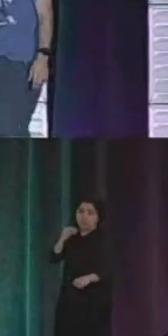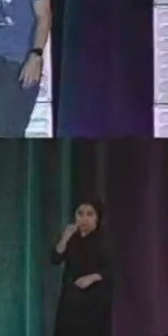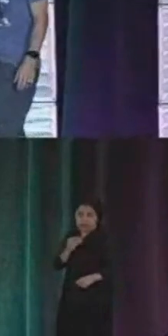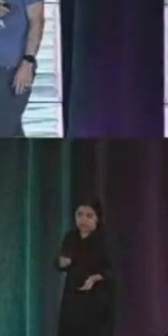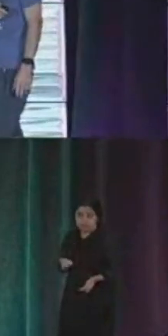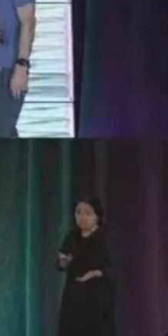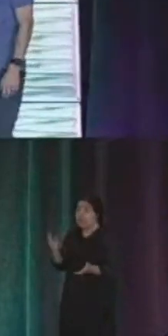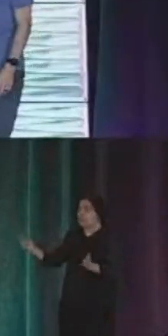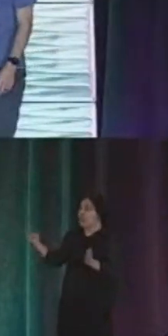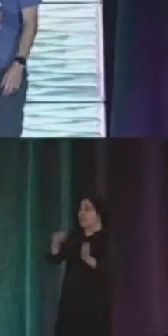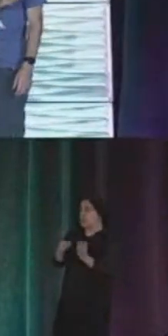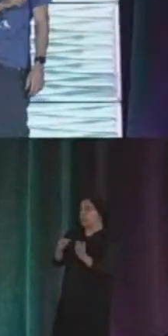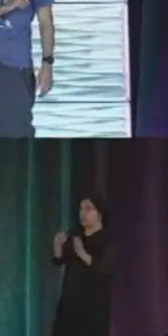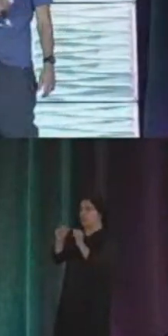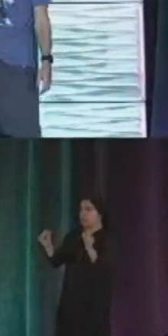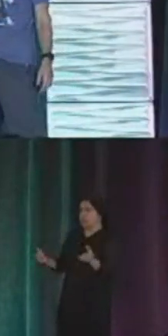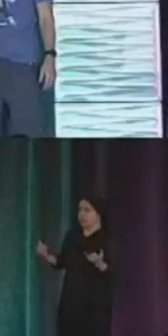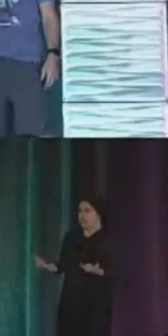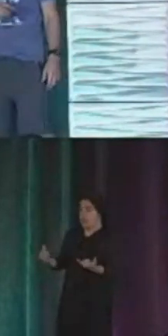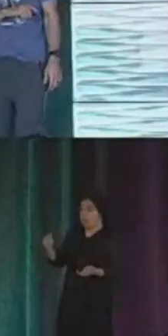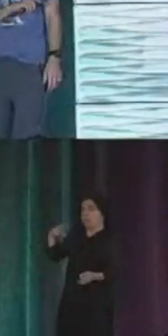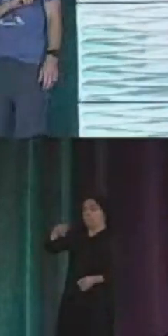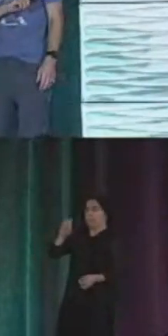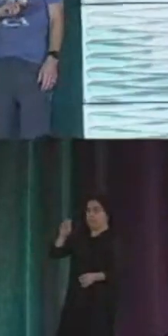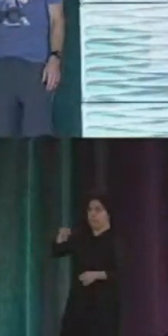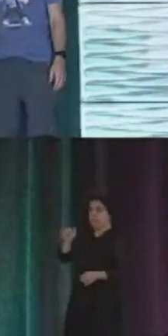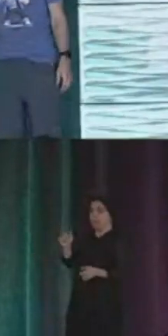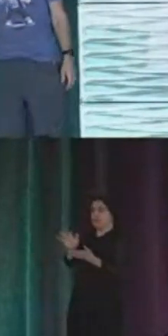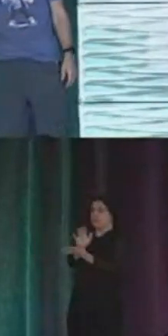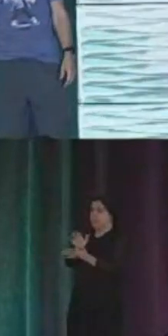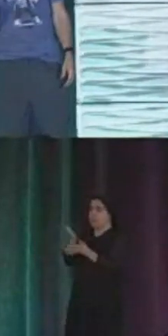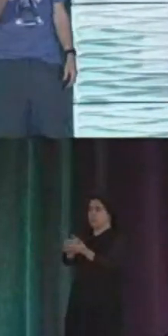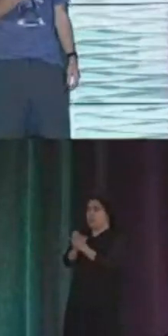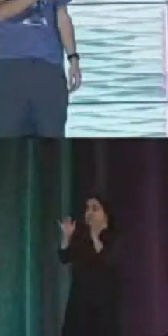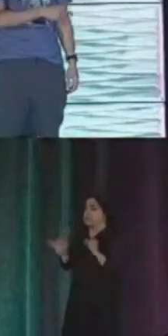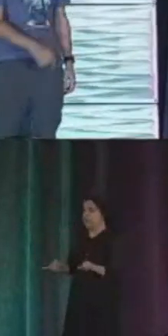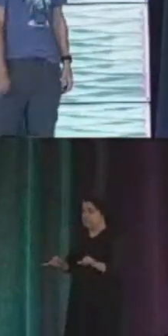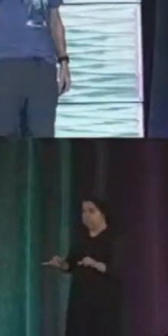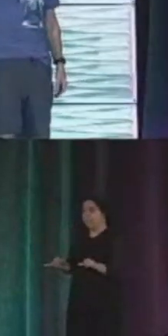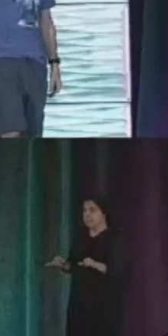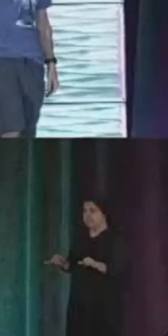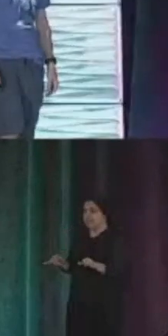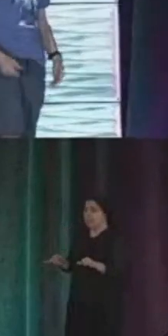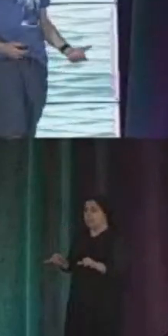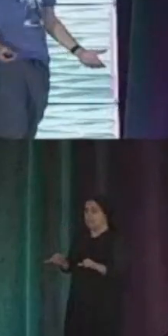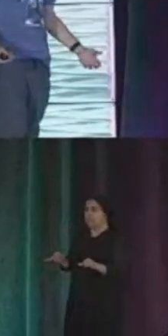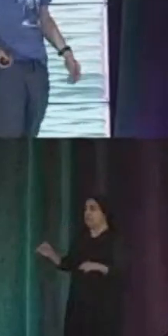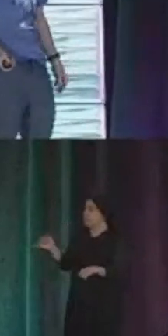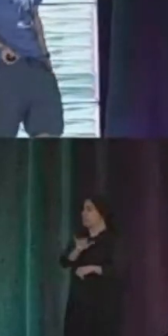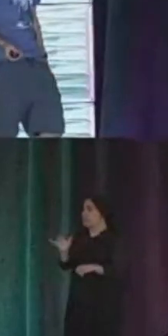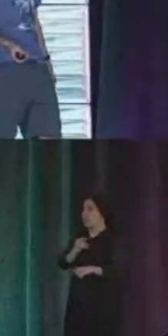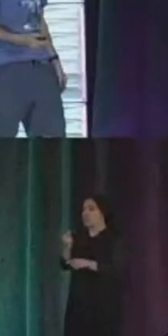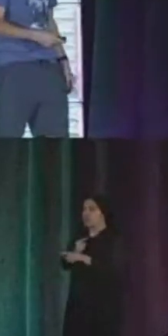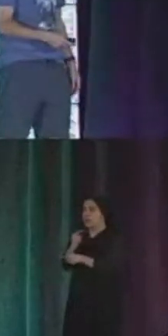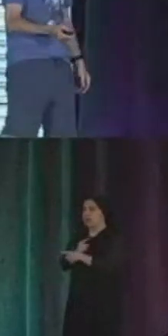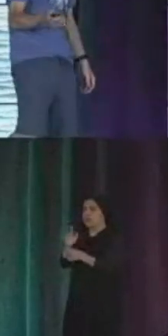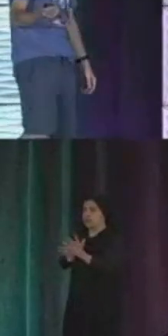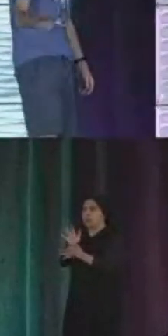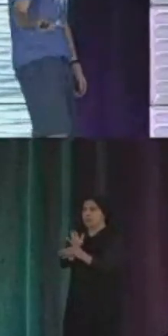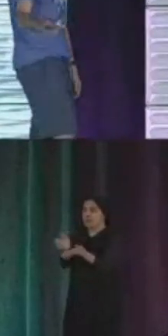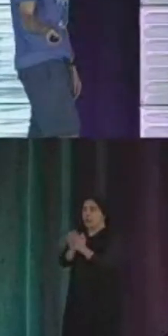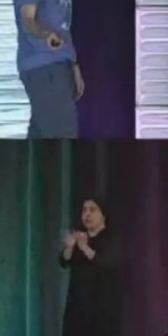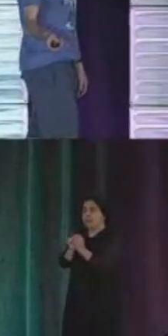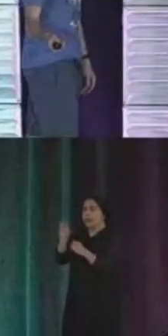So let's look at the architecture now. The PESPA document request is the exact same as our regular document request with an